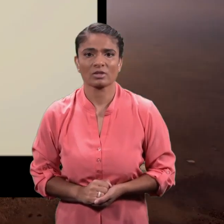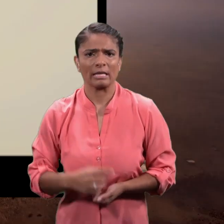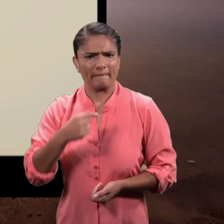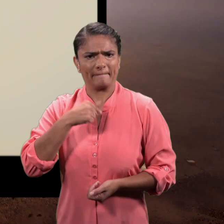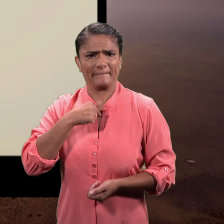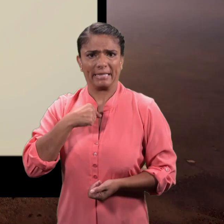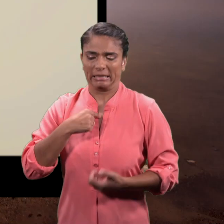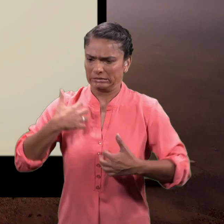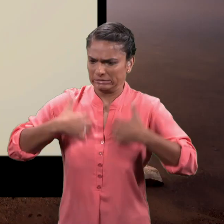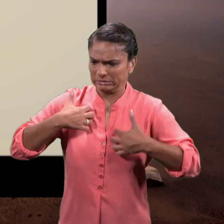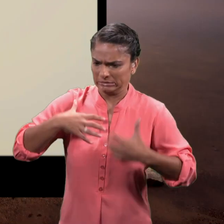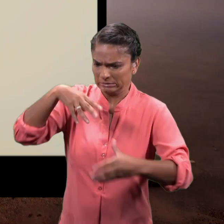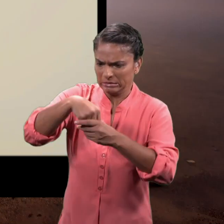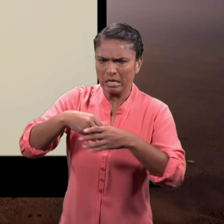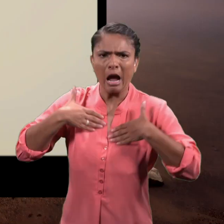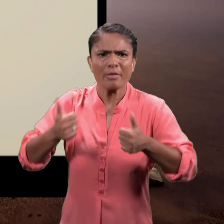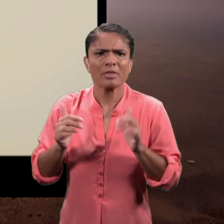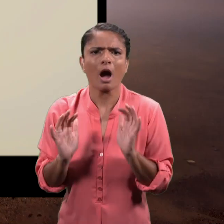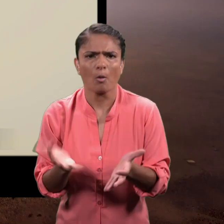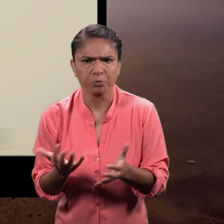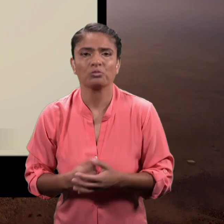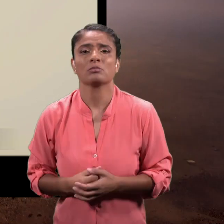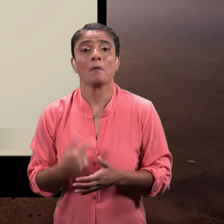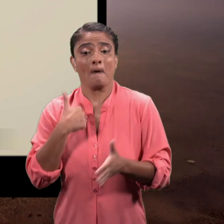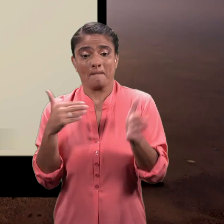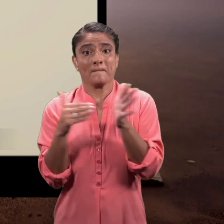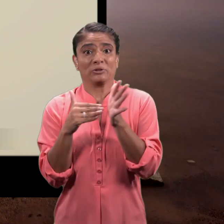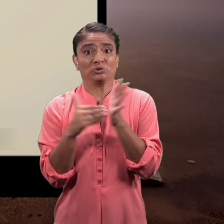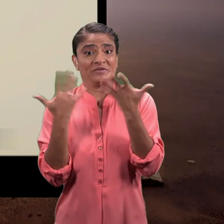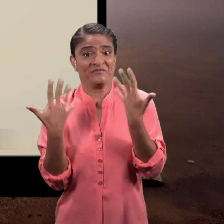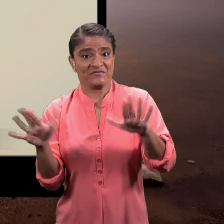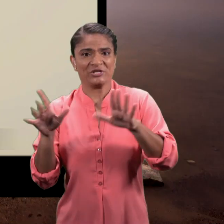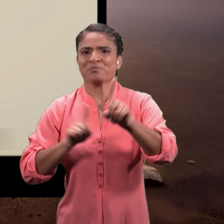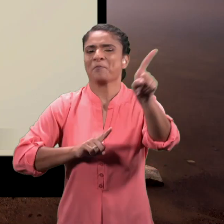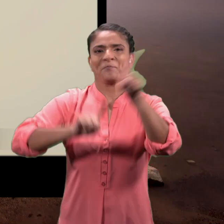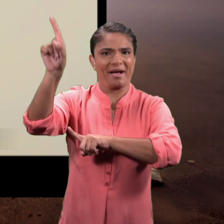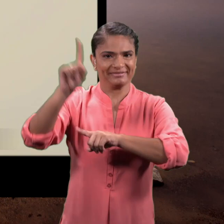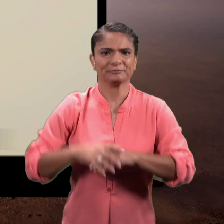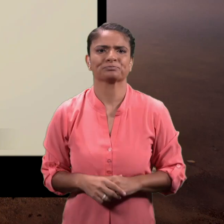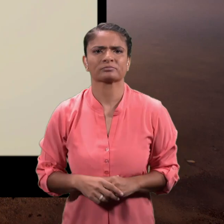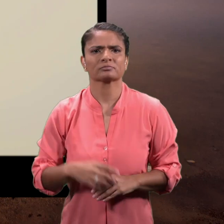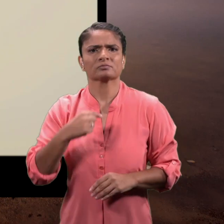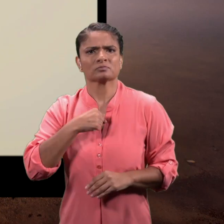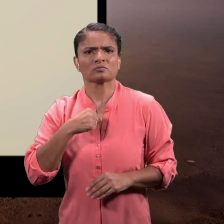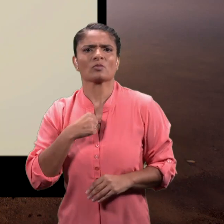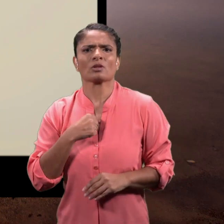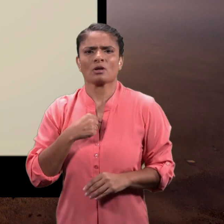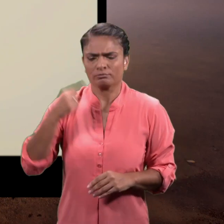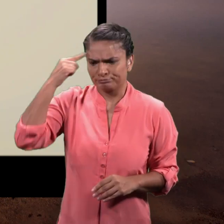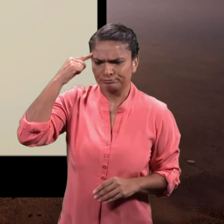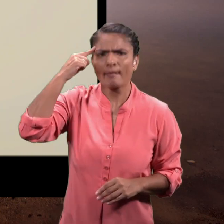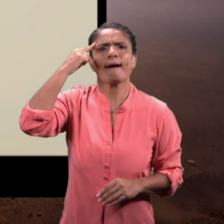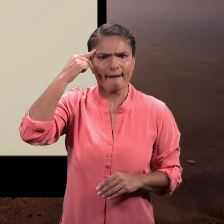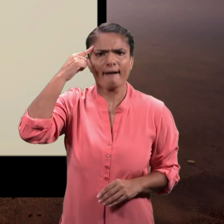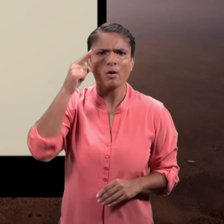How I became interested in healthcare. Initially, when I passed my matric, my plan was to become an air hostess. Then I thought it